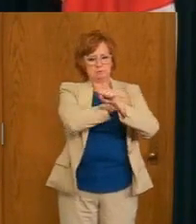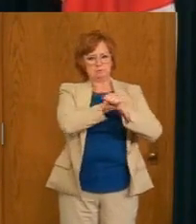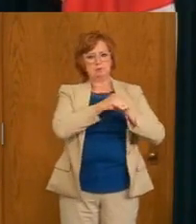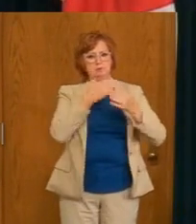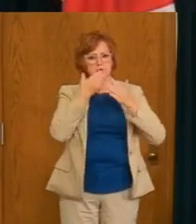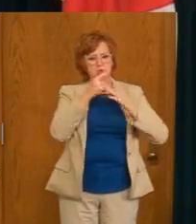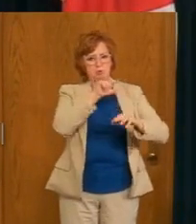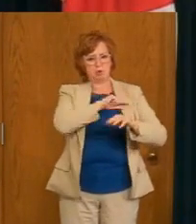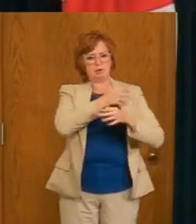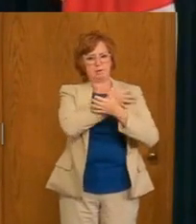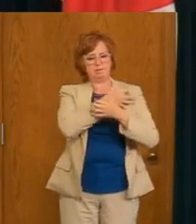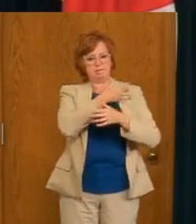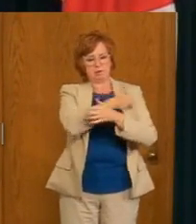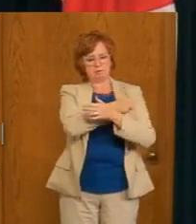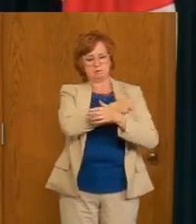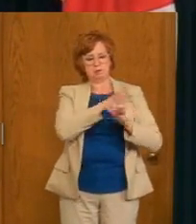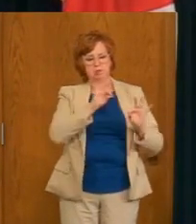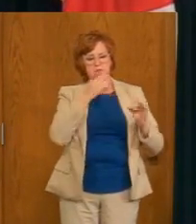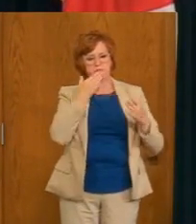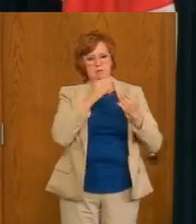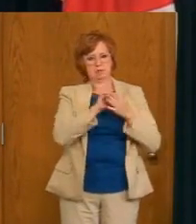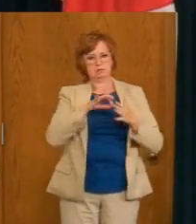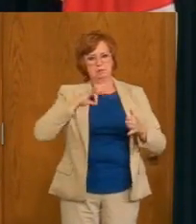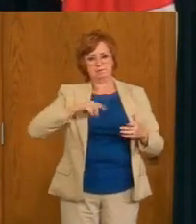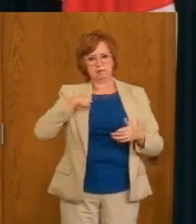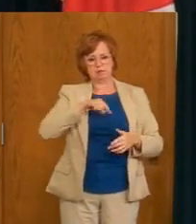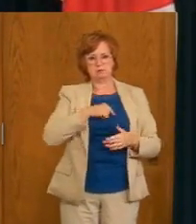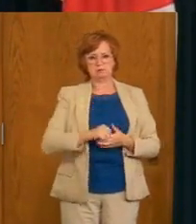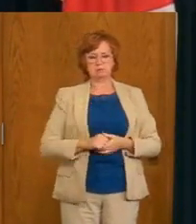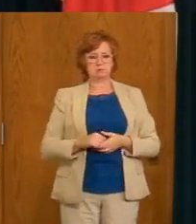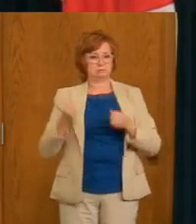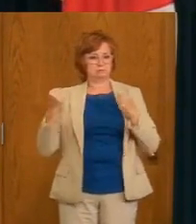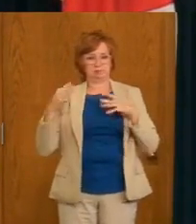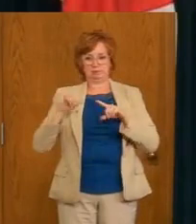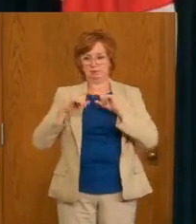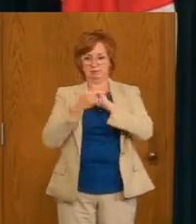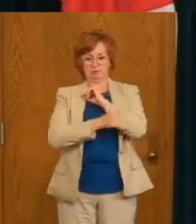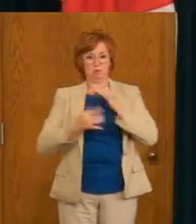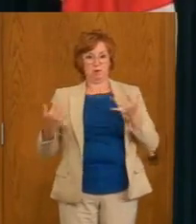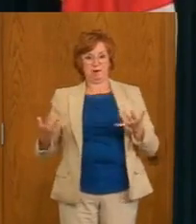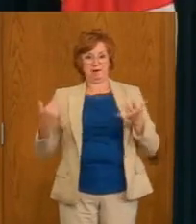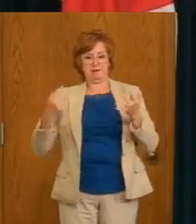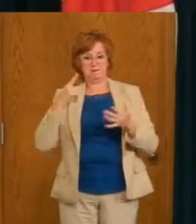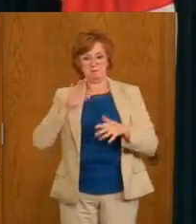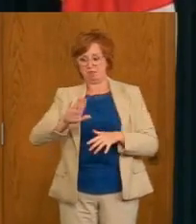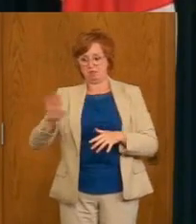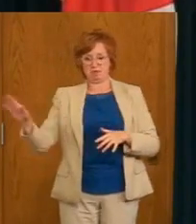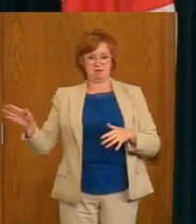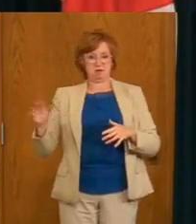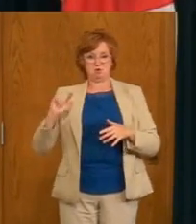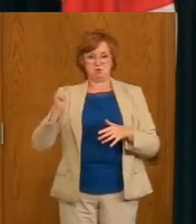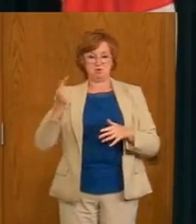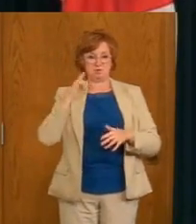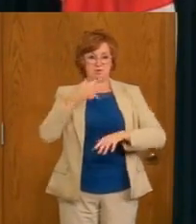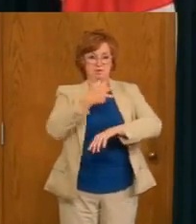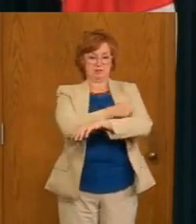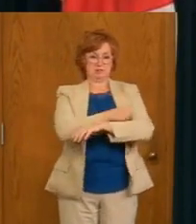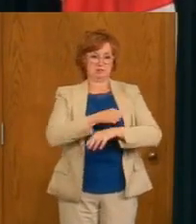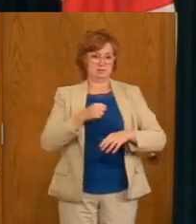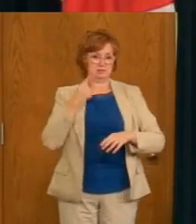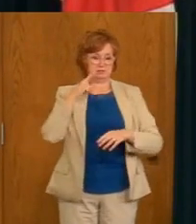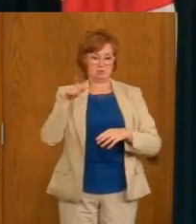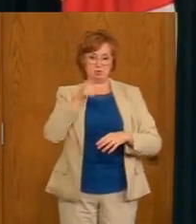indoors, where I can choose to wear a mask if I feel that it'll protect me because I may be older or may have health